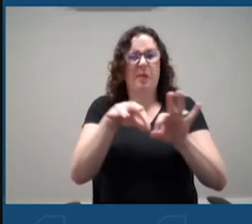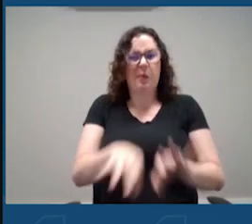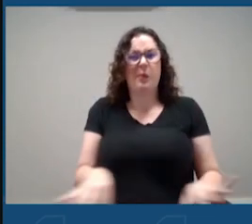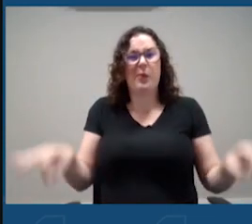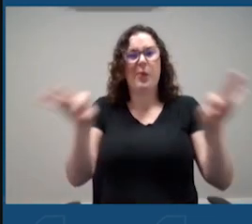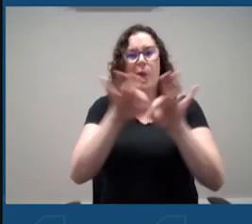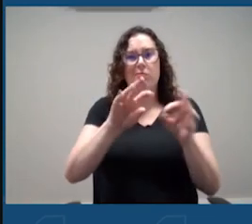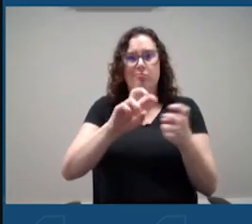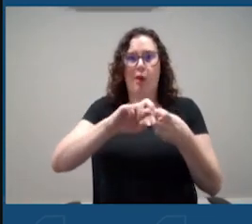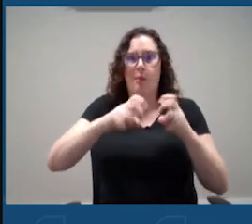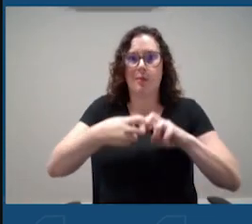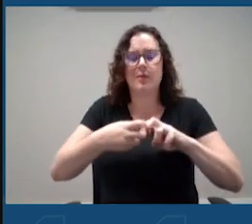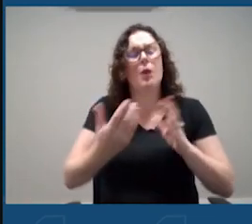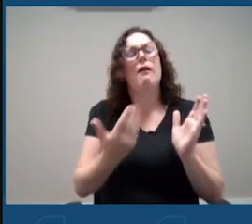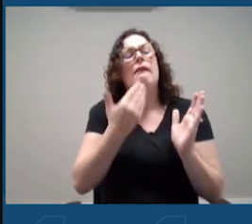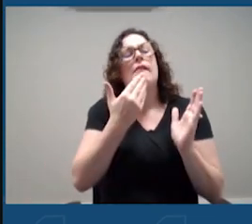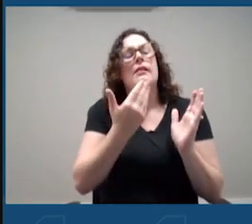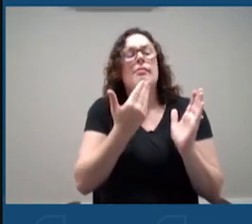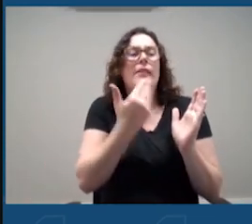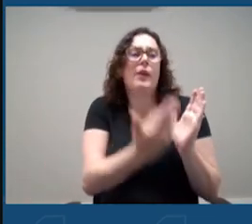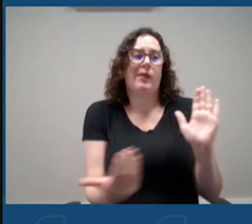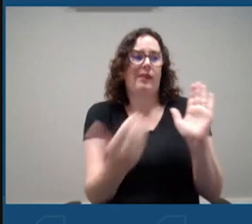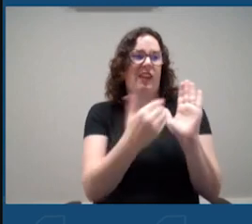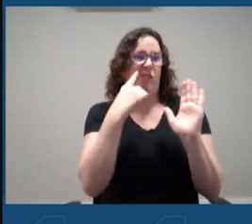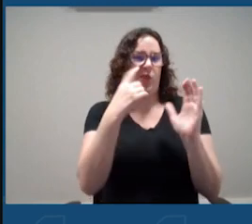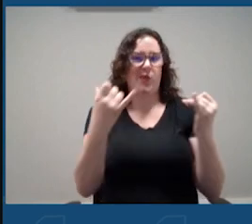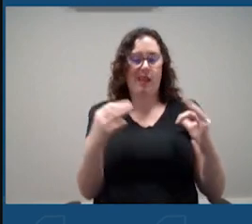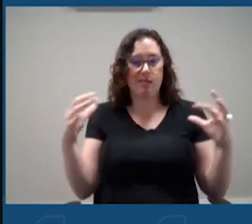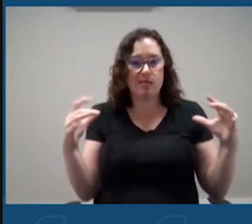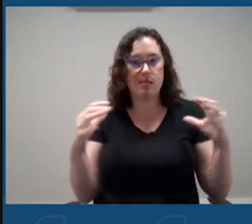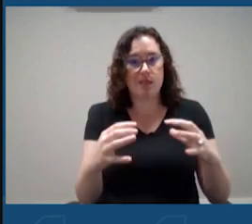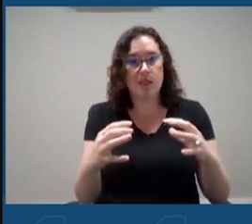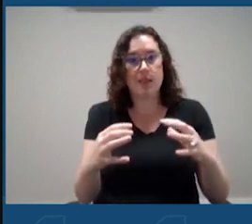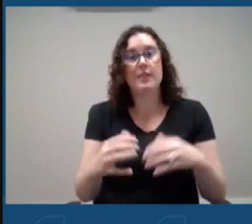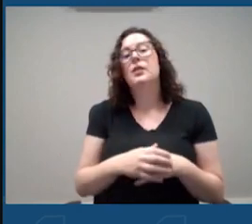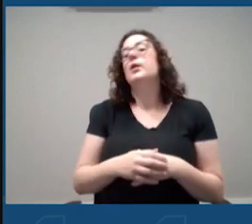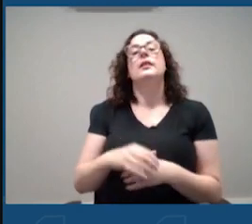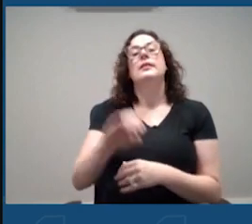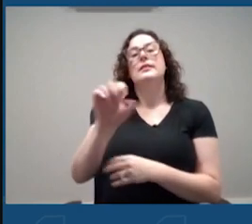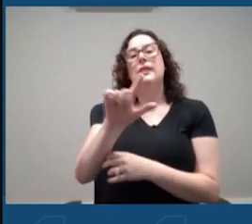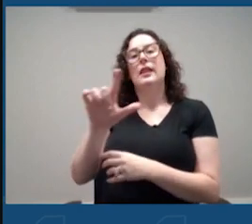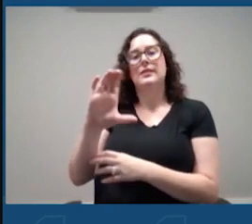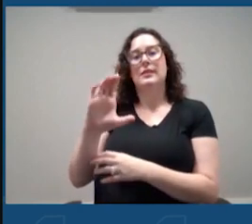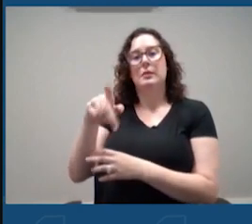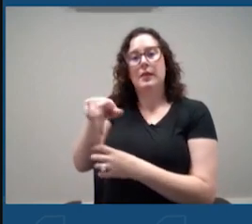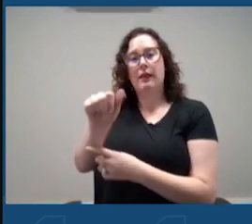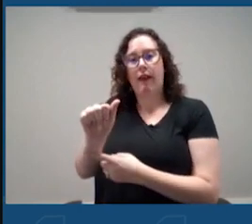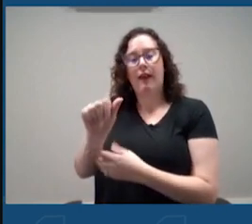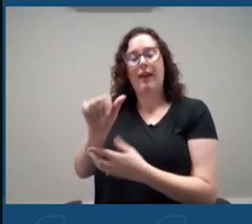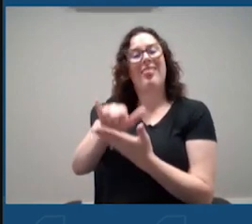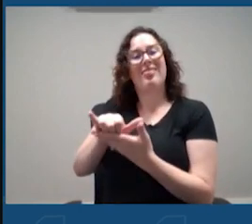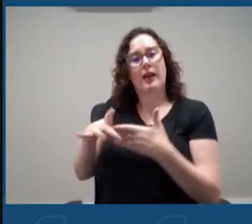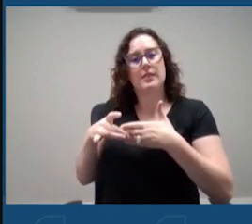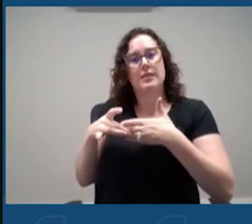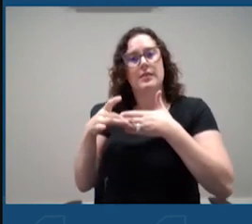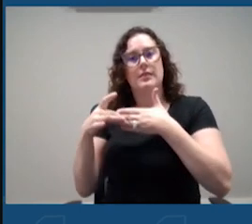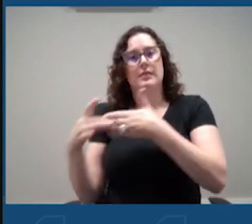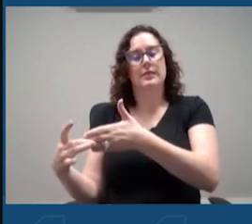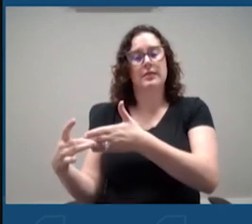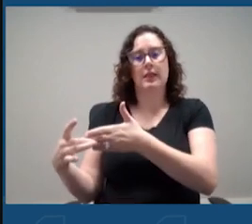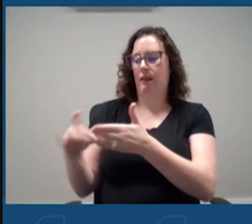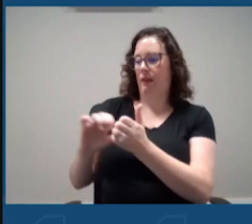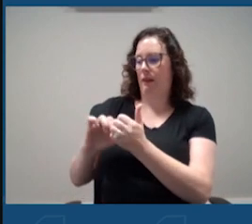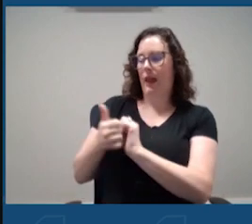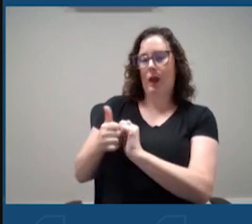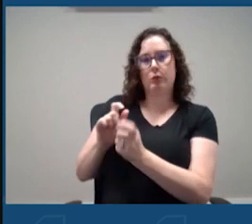together today. Again, the CLCPA, as my colleagues have pointed out, is our ruling guide for how we're going to deal with the climate change